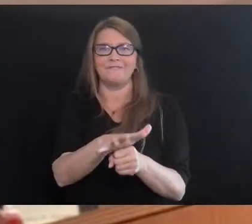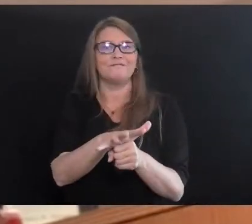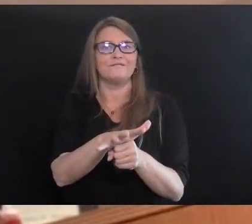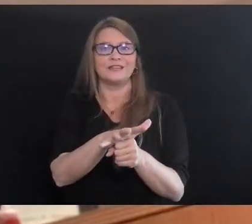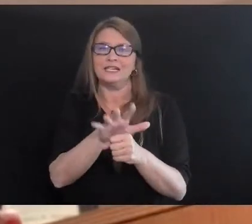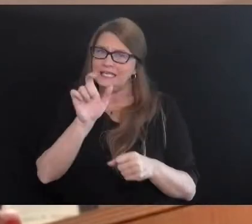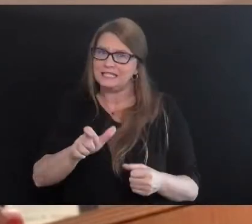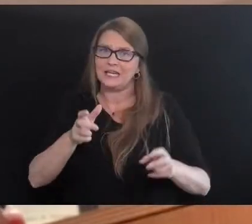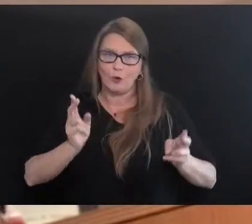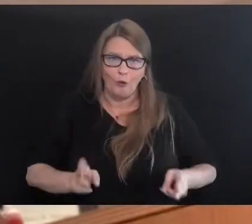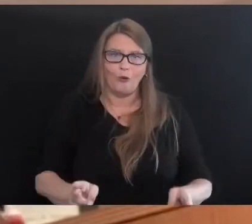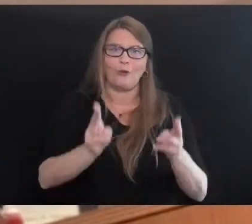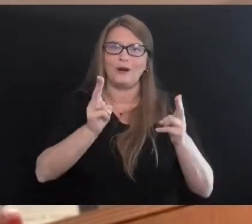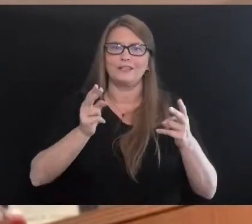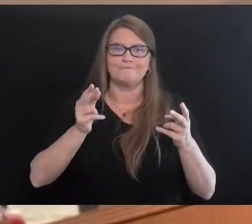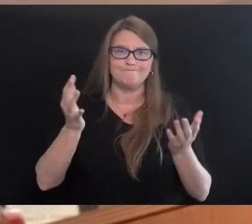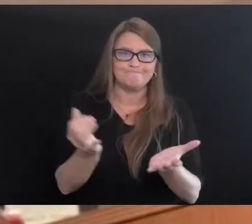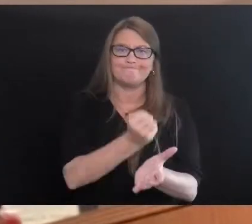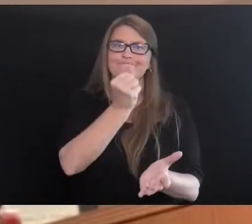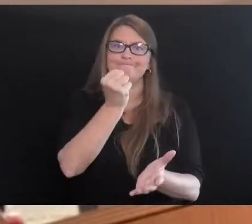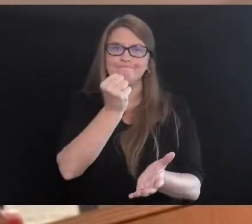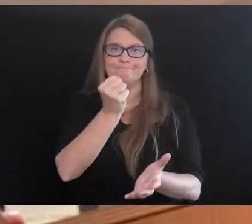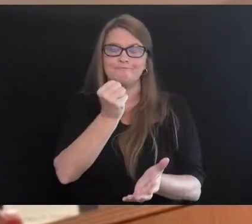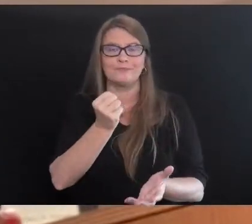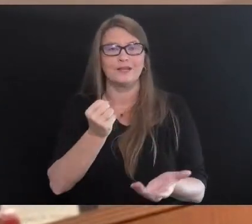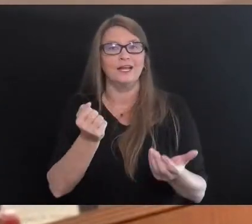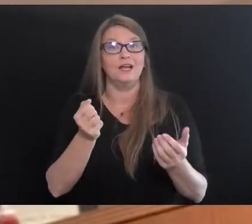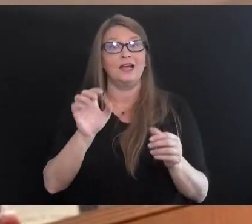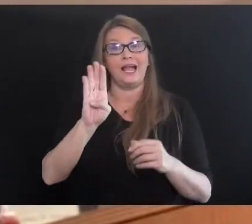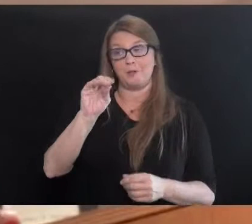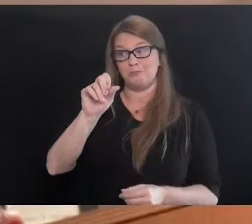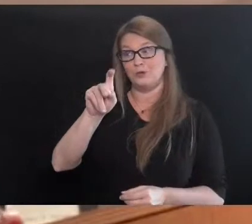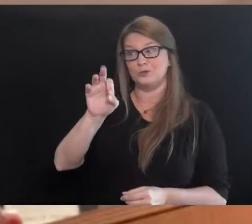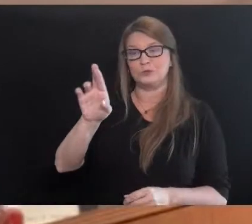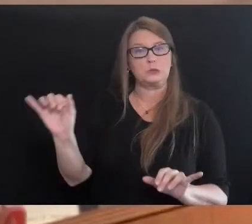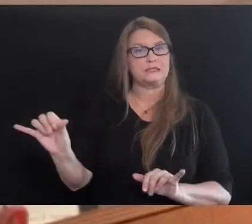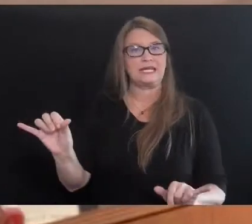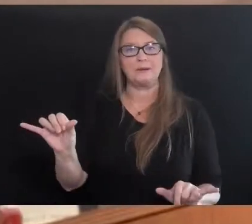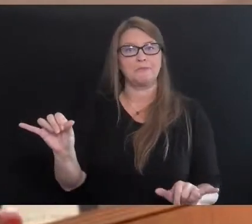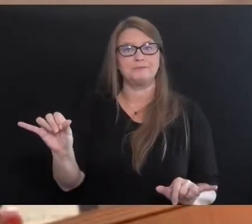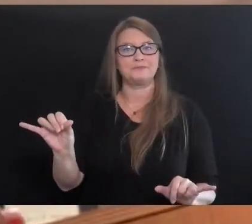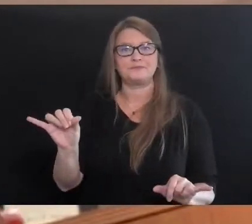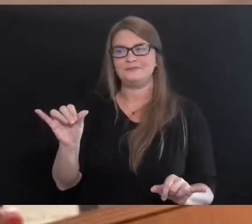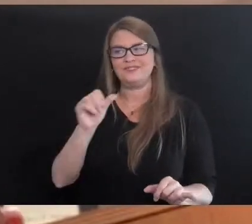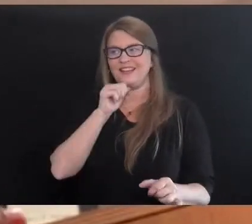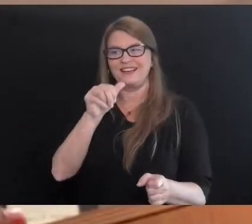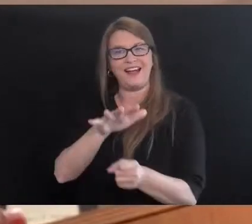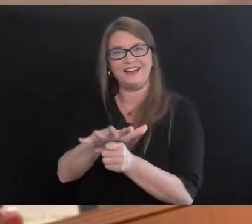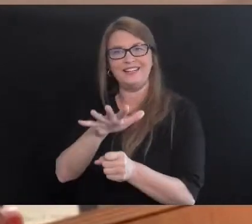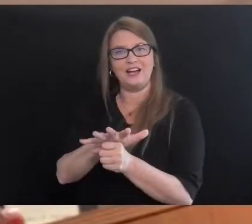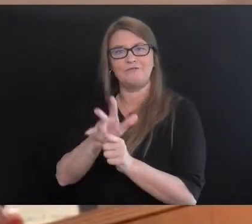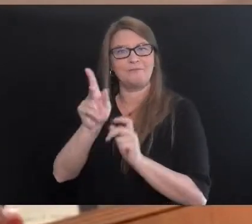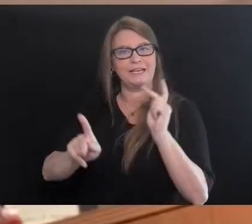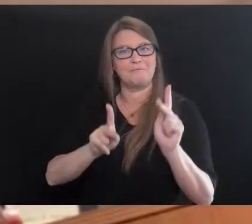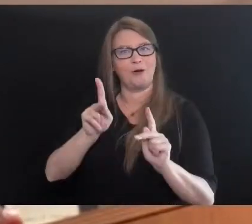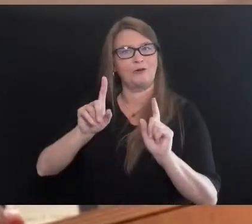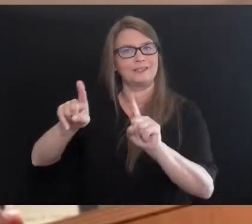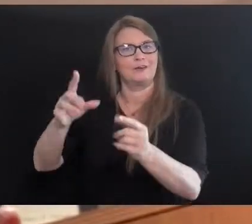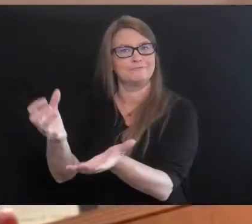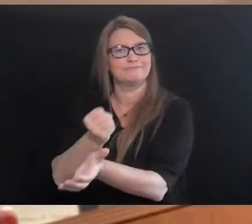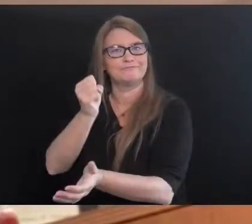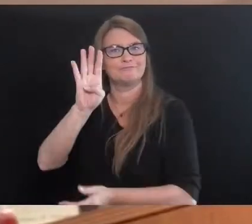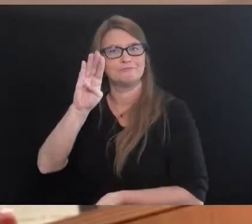individuals vaccinated initially, as well as booster doses, is not keeping up with the pace we need